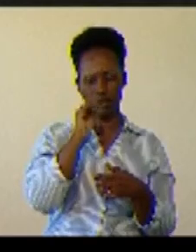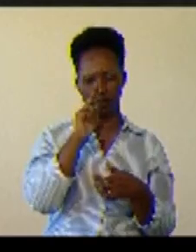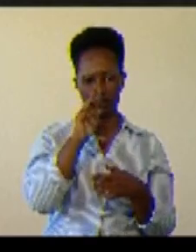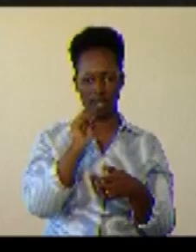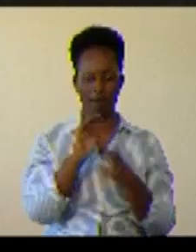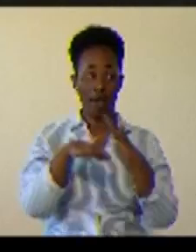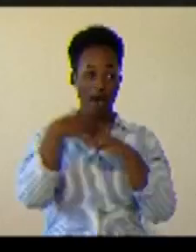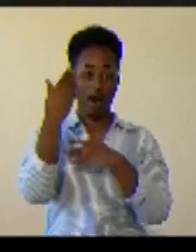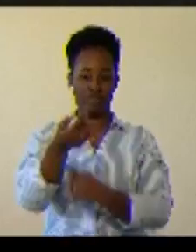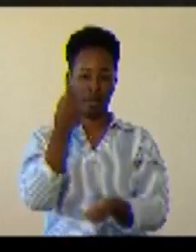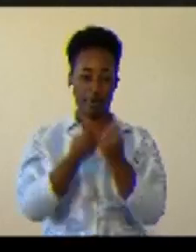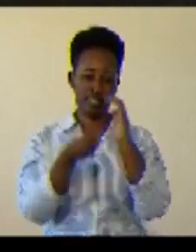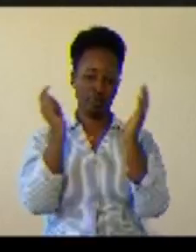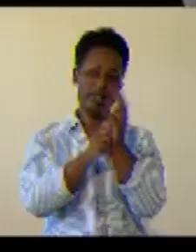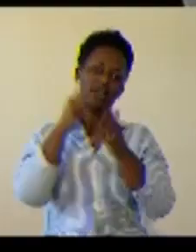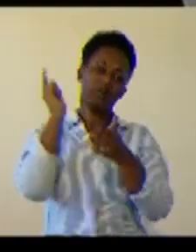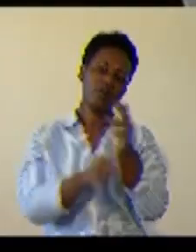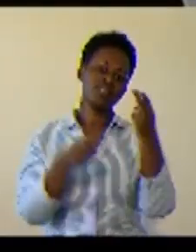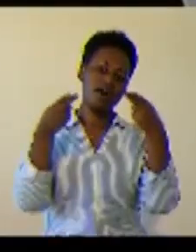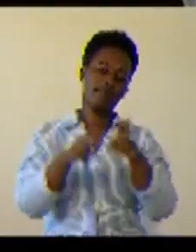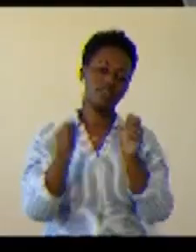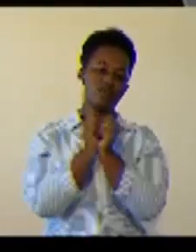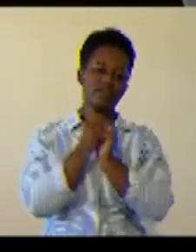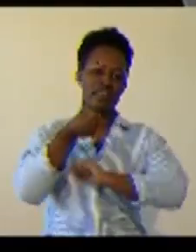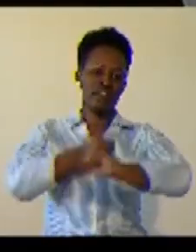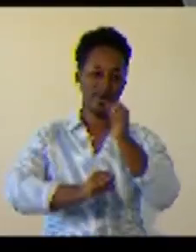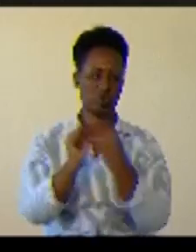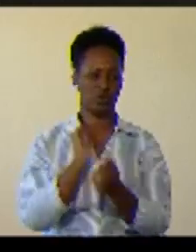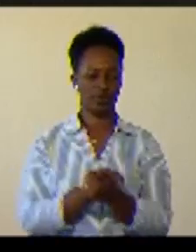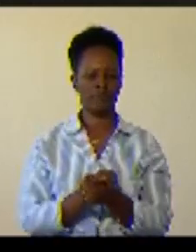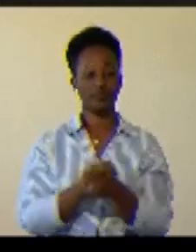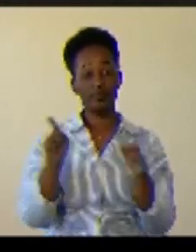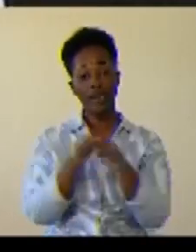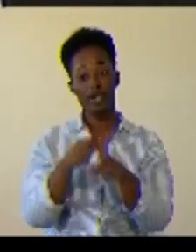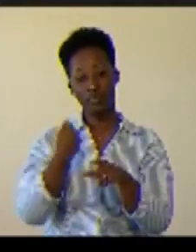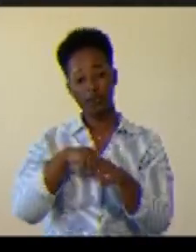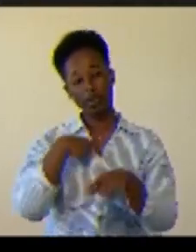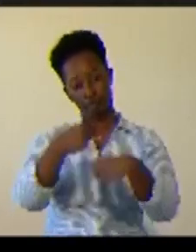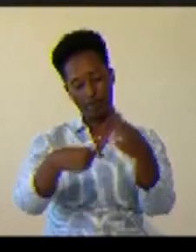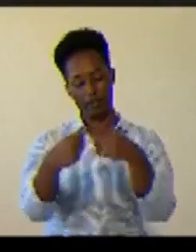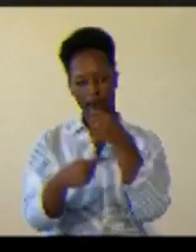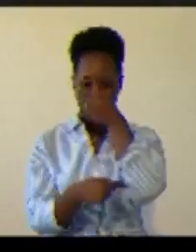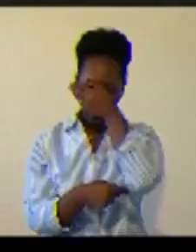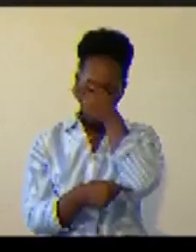after the melting point, what happens with the reaction? As we move down the group,